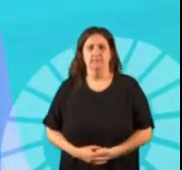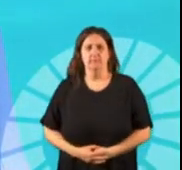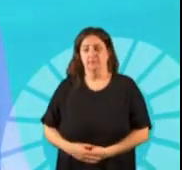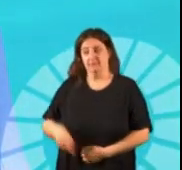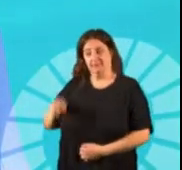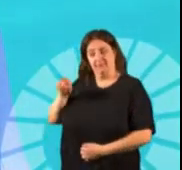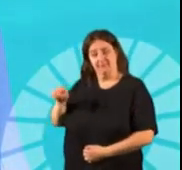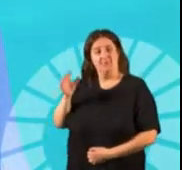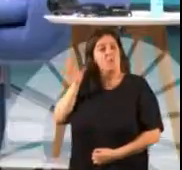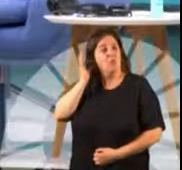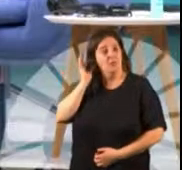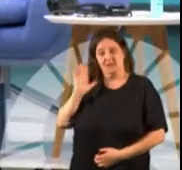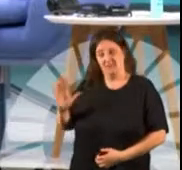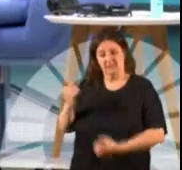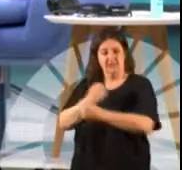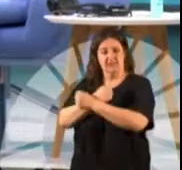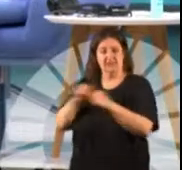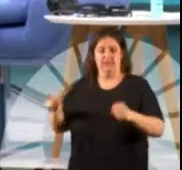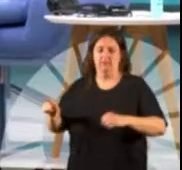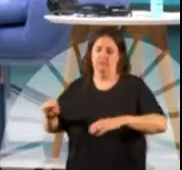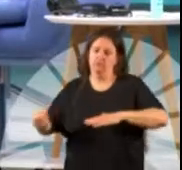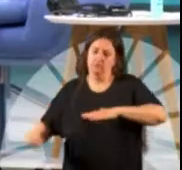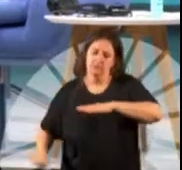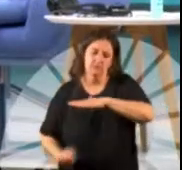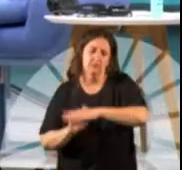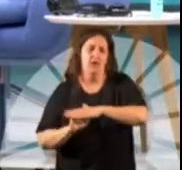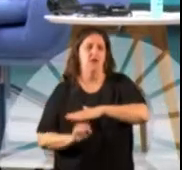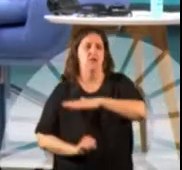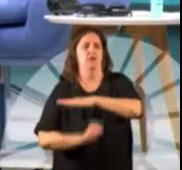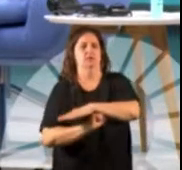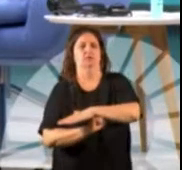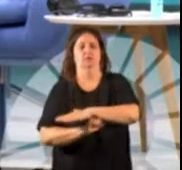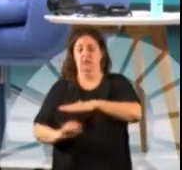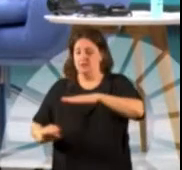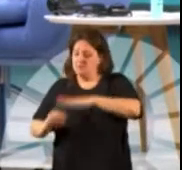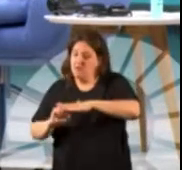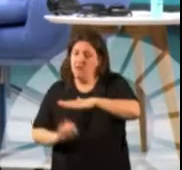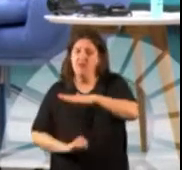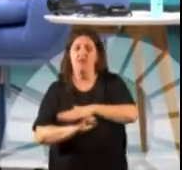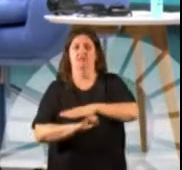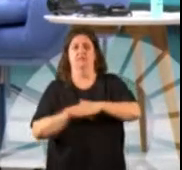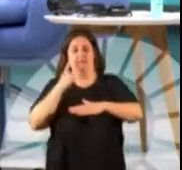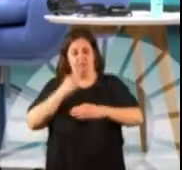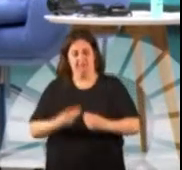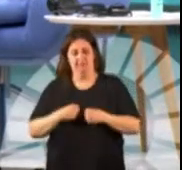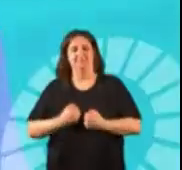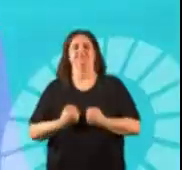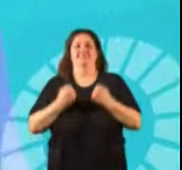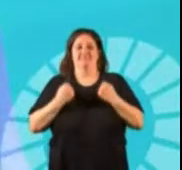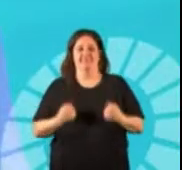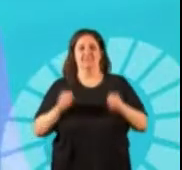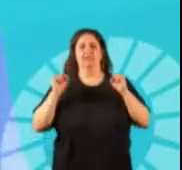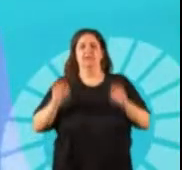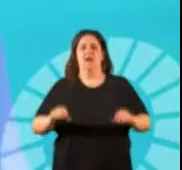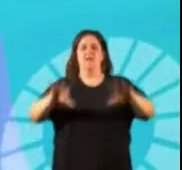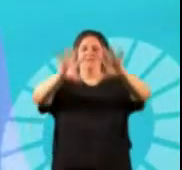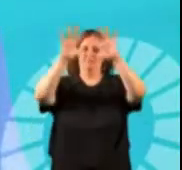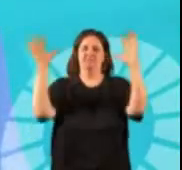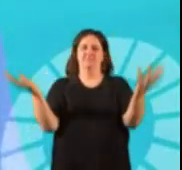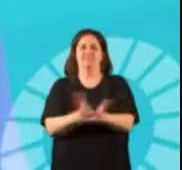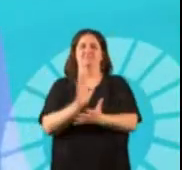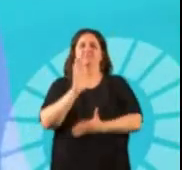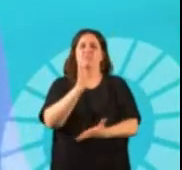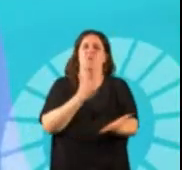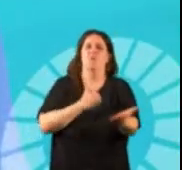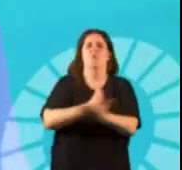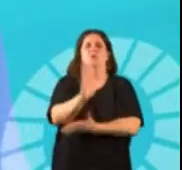term. I invite others to join this bold journey as commitment makers. Only together can we